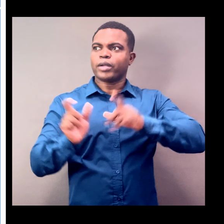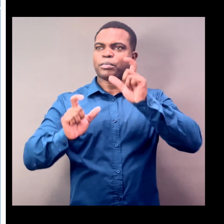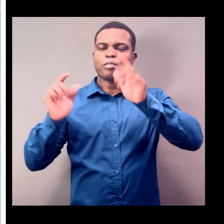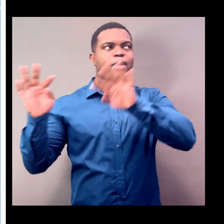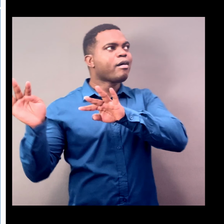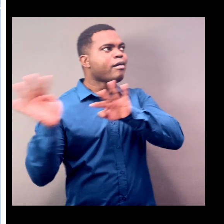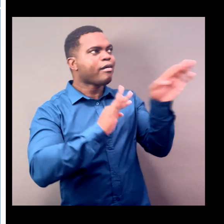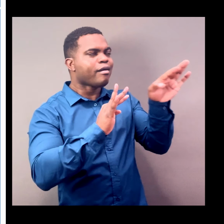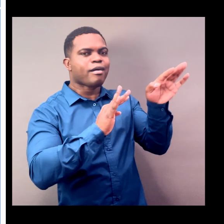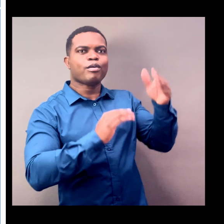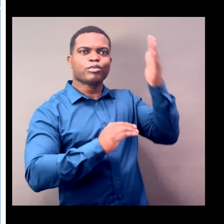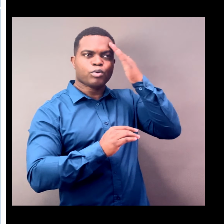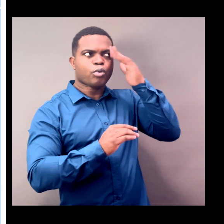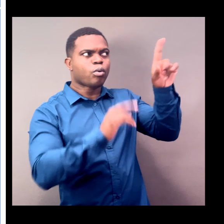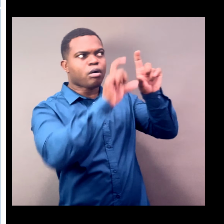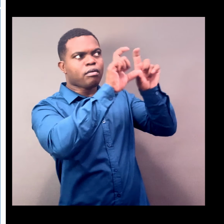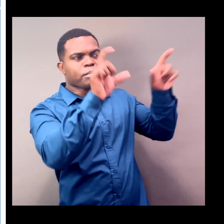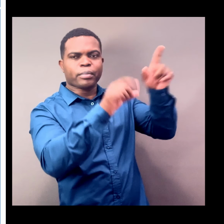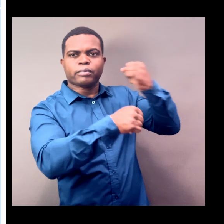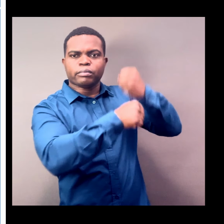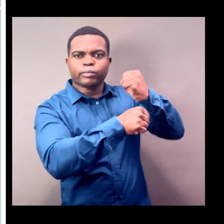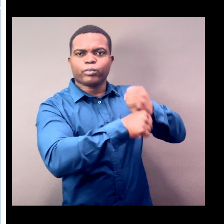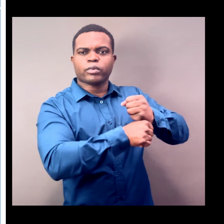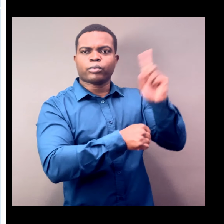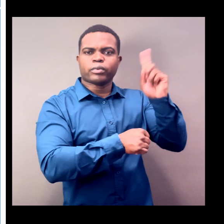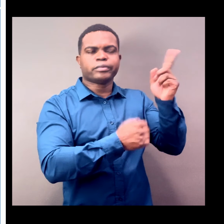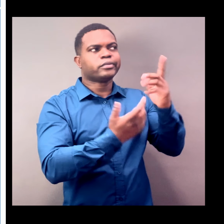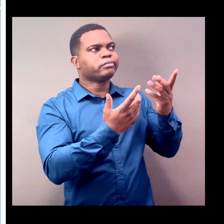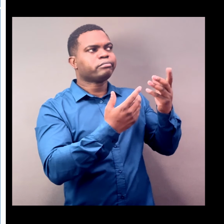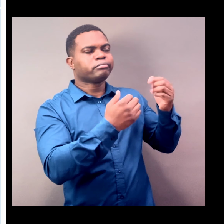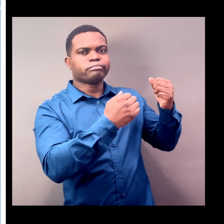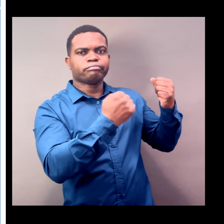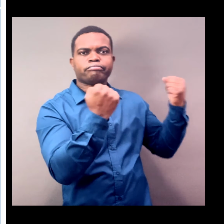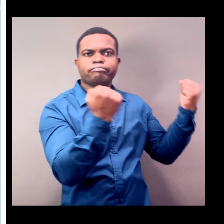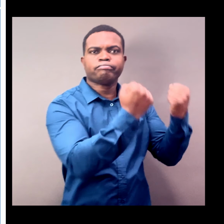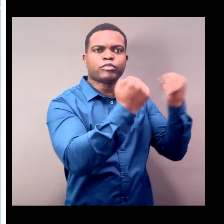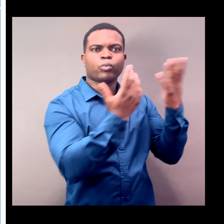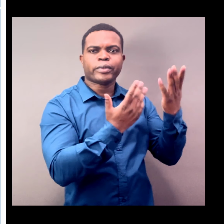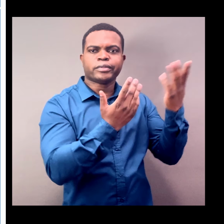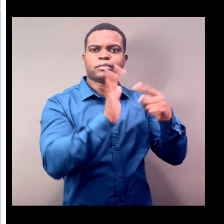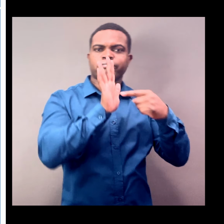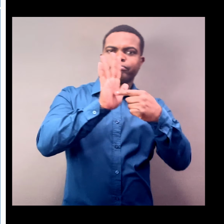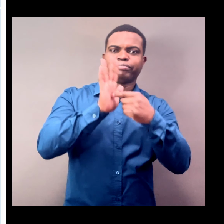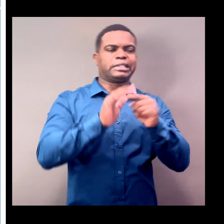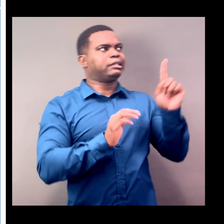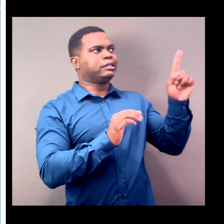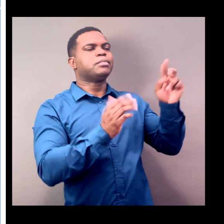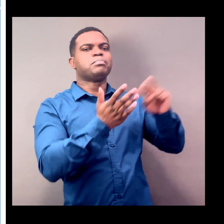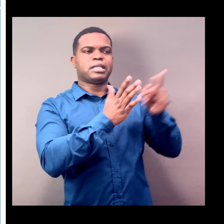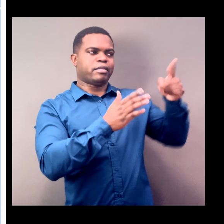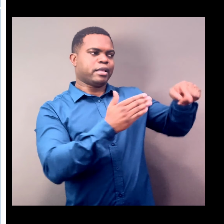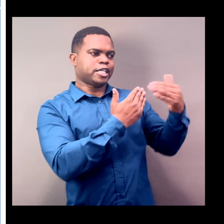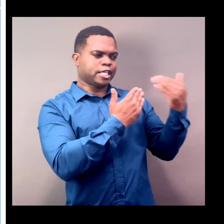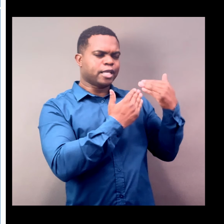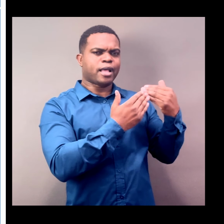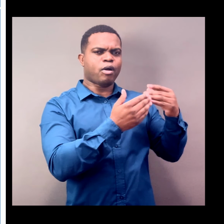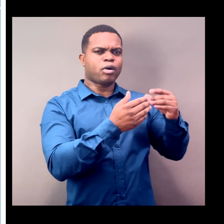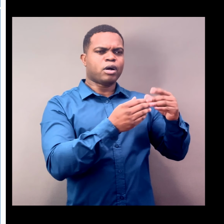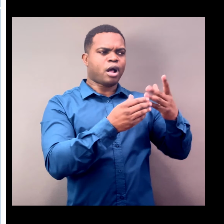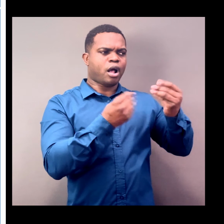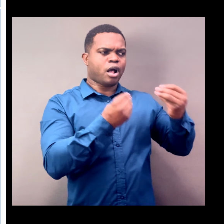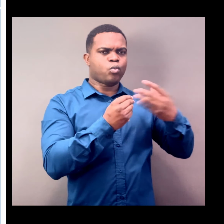people know about the good work they are doing. So it's just like crafting the company's story and sharing it with the